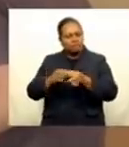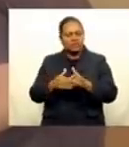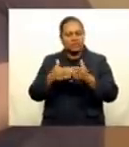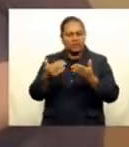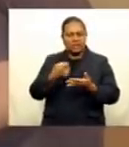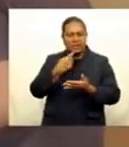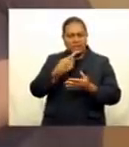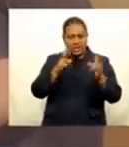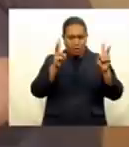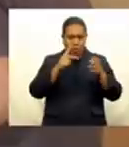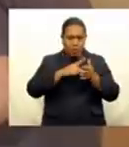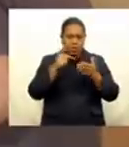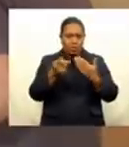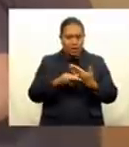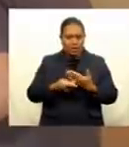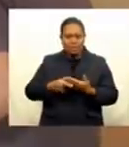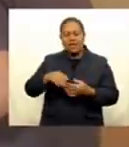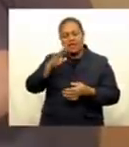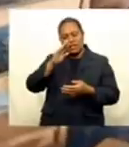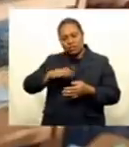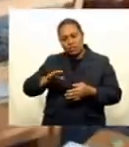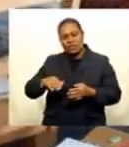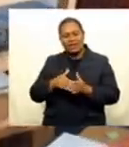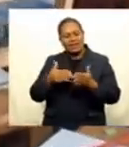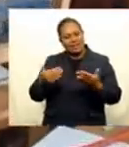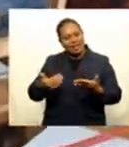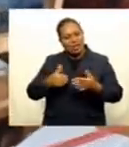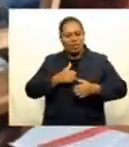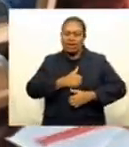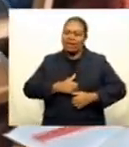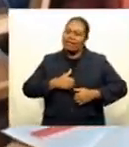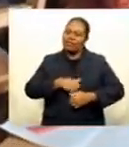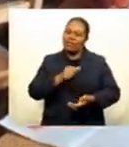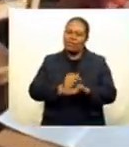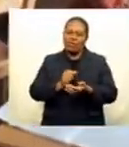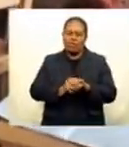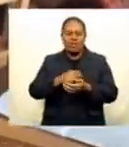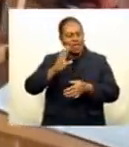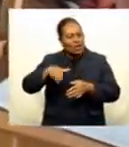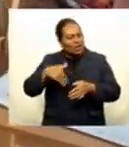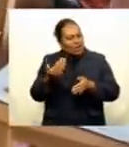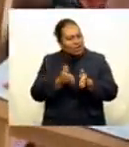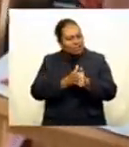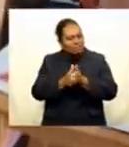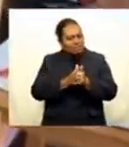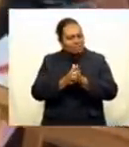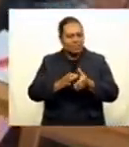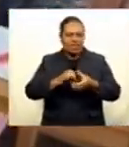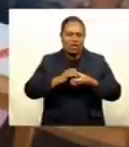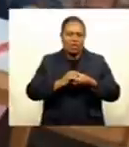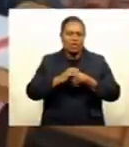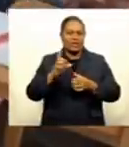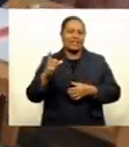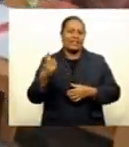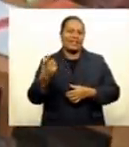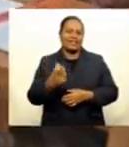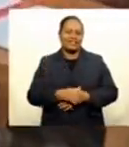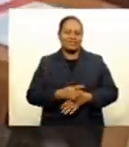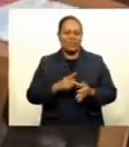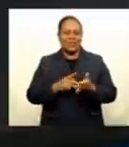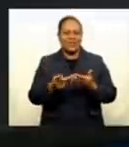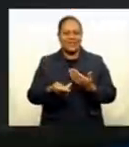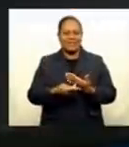to Succeed program and are always looking forward to their own year or class